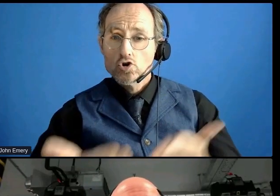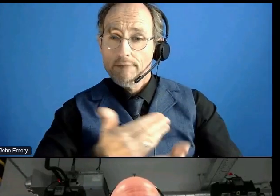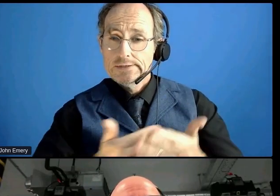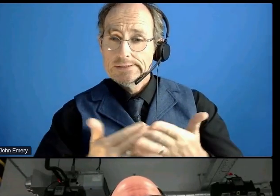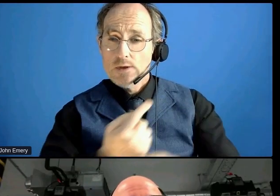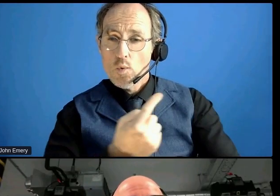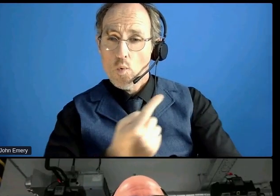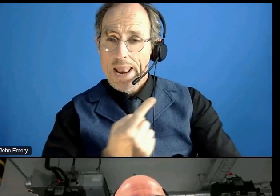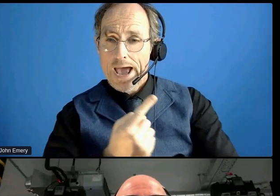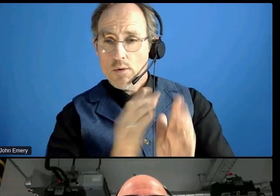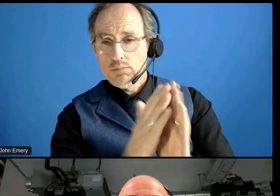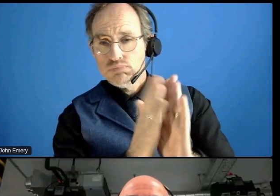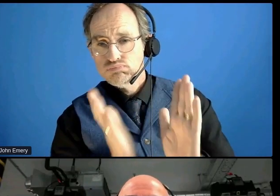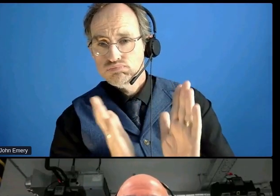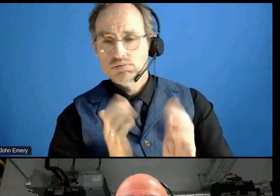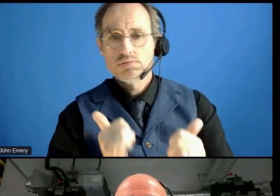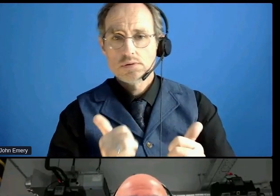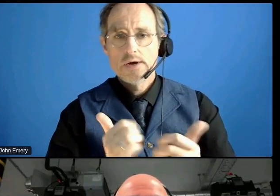smoother.